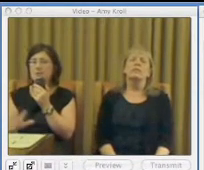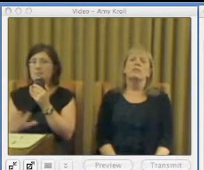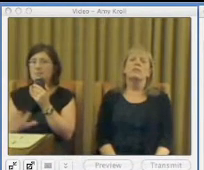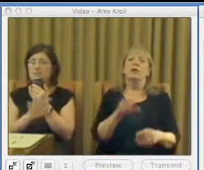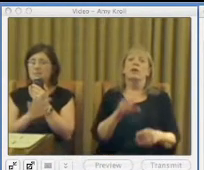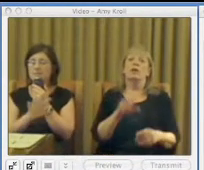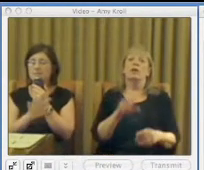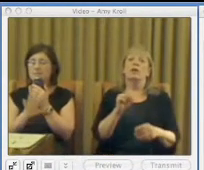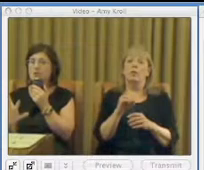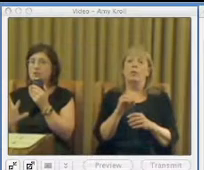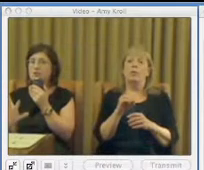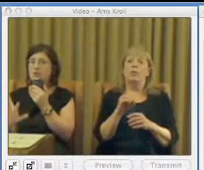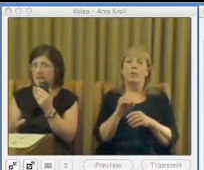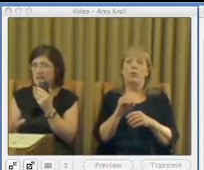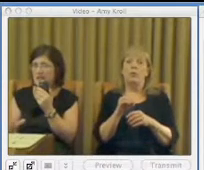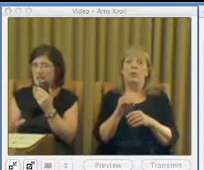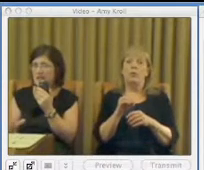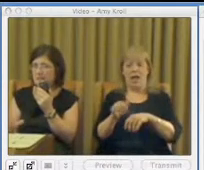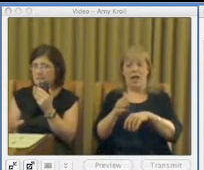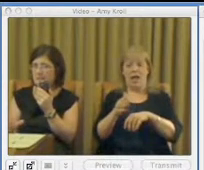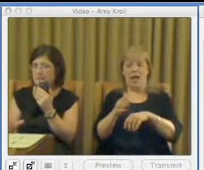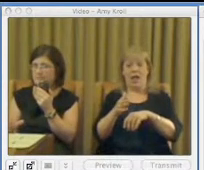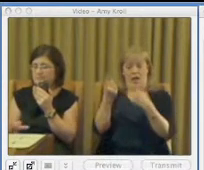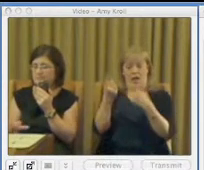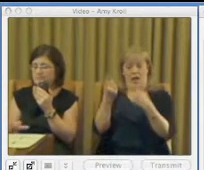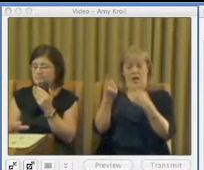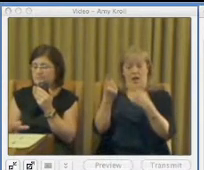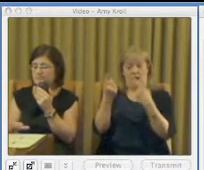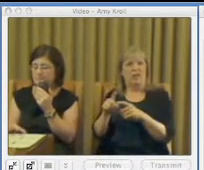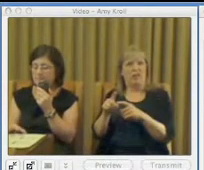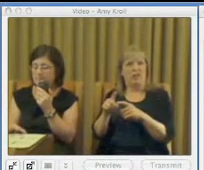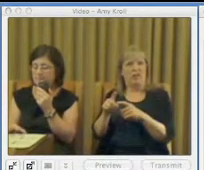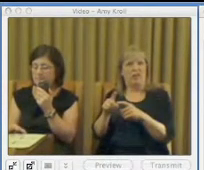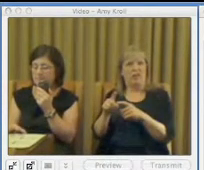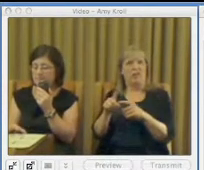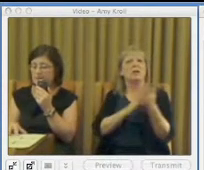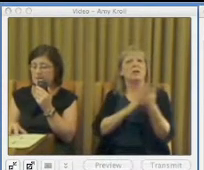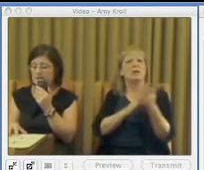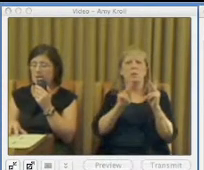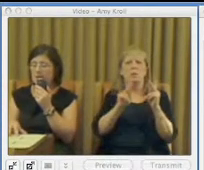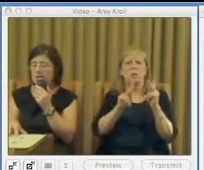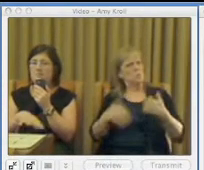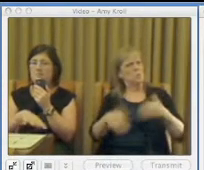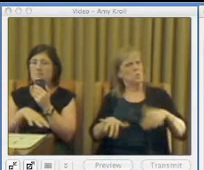So this has actually led to a bit of controversy,